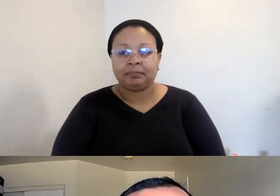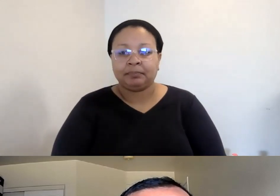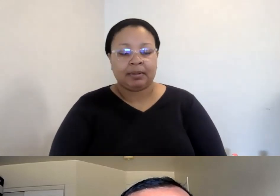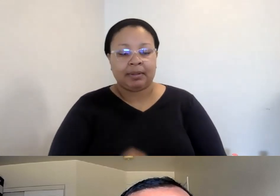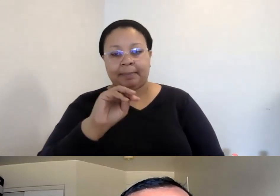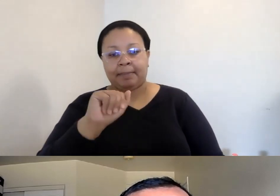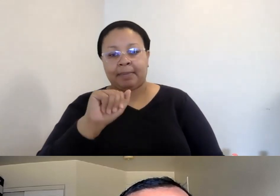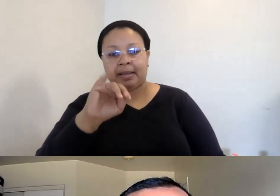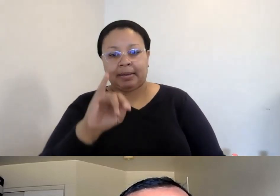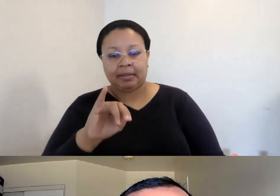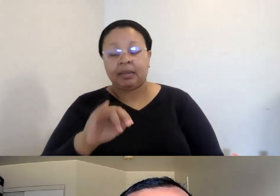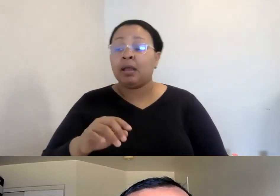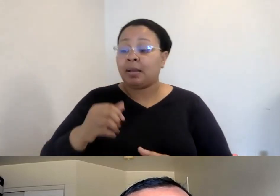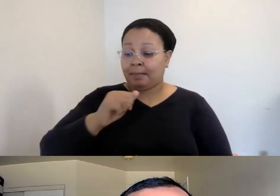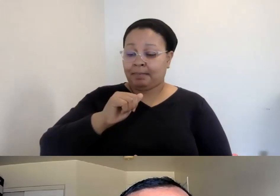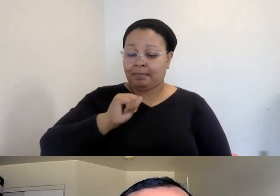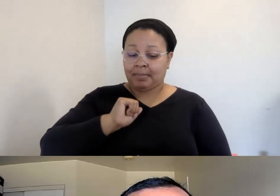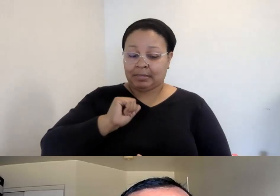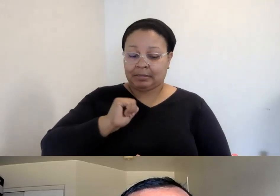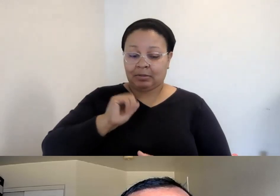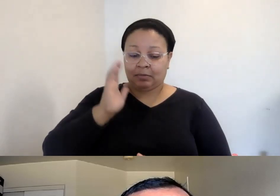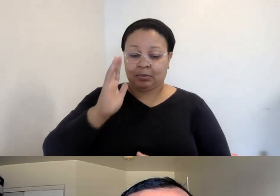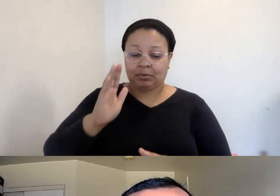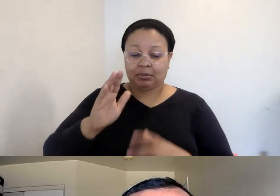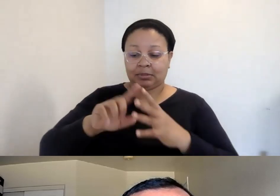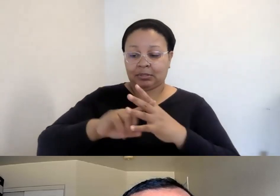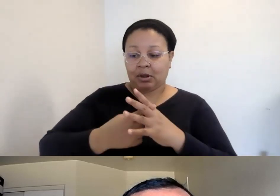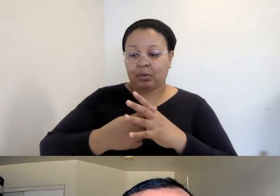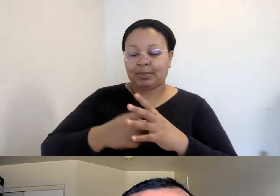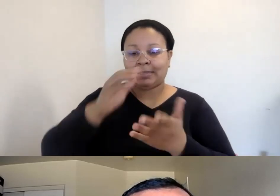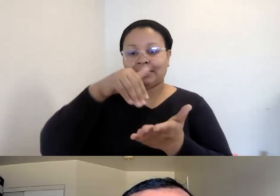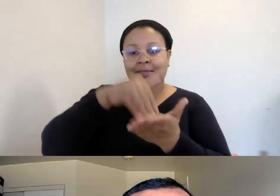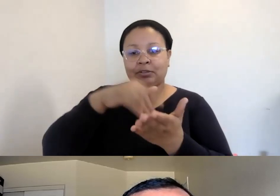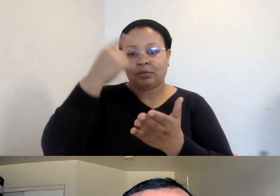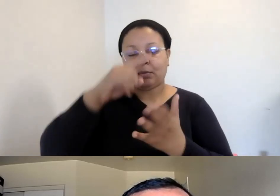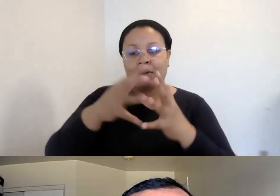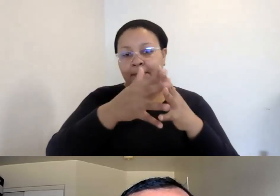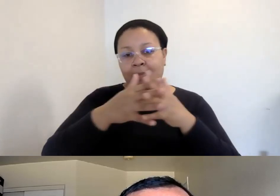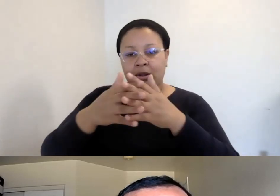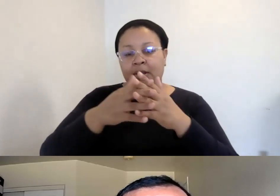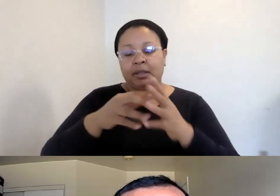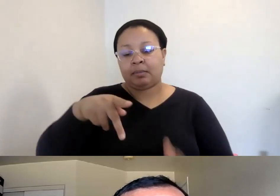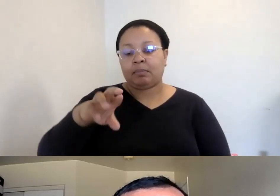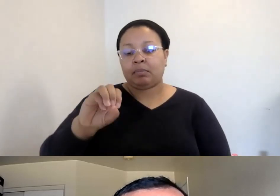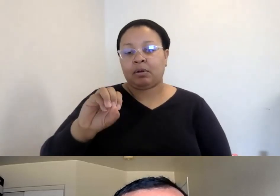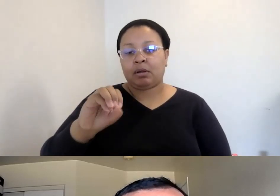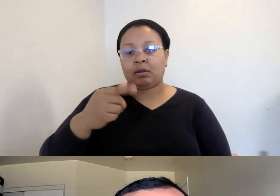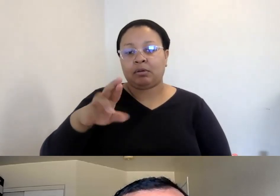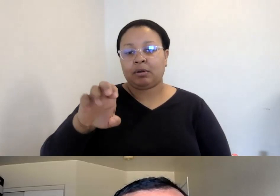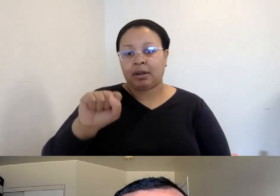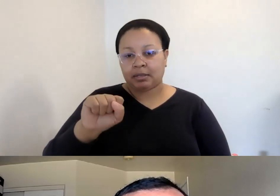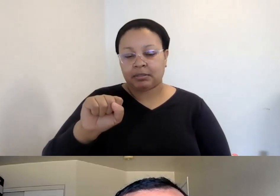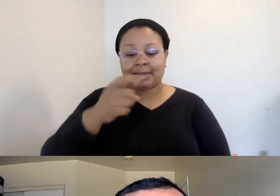start with somebody like the Center for American Progress. They have a disability